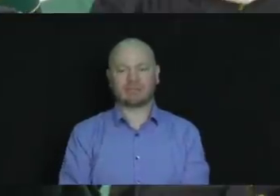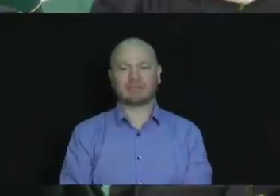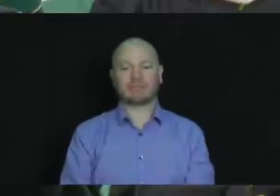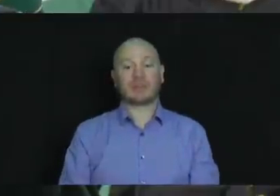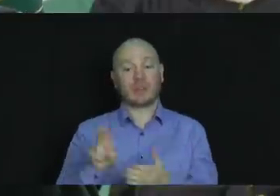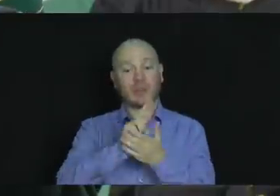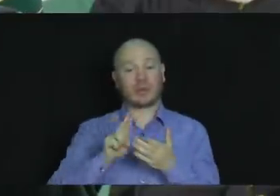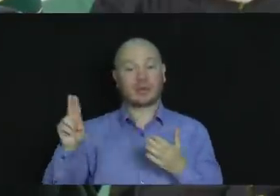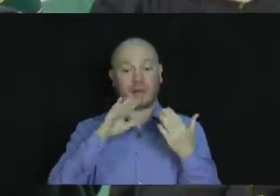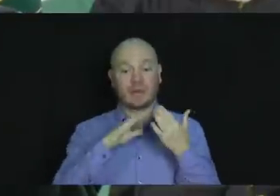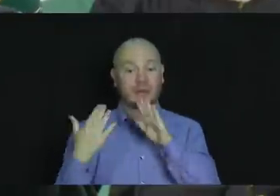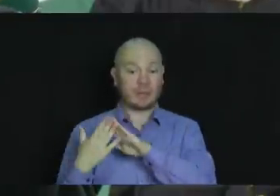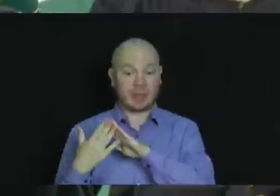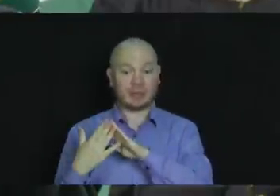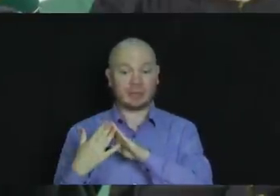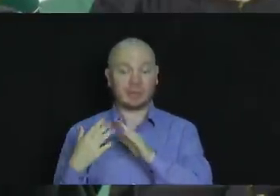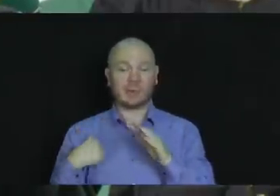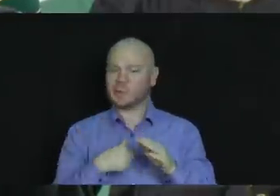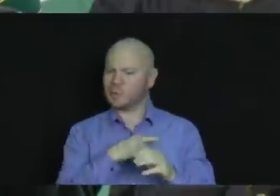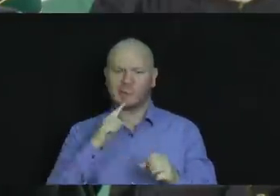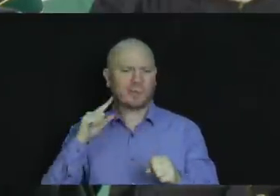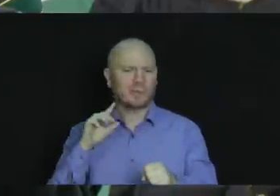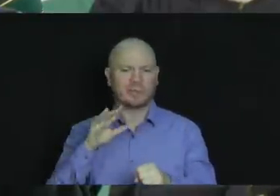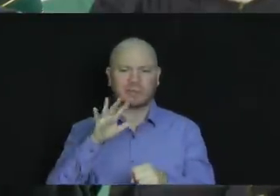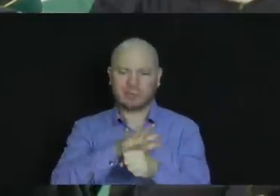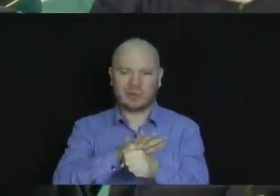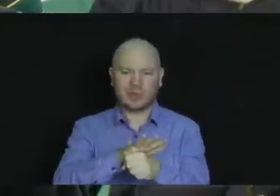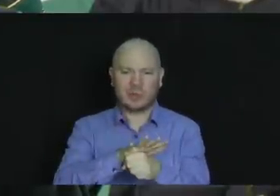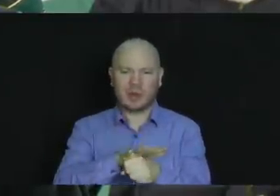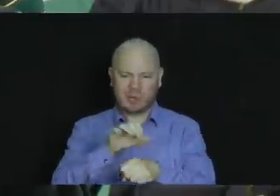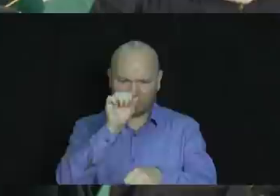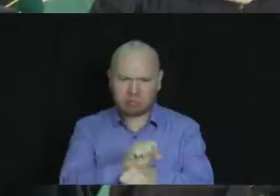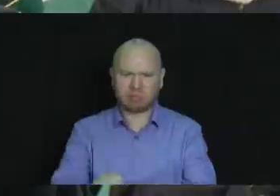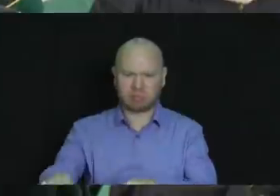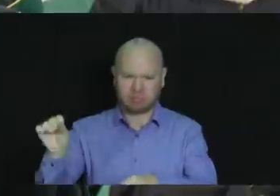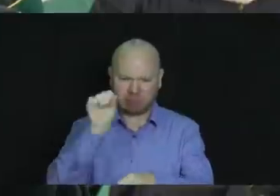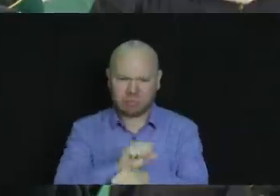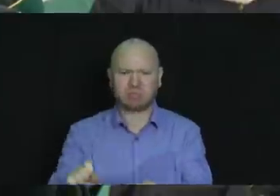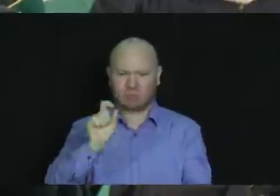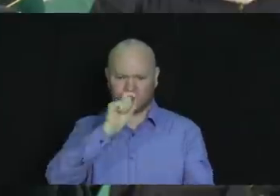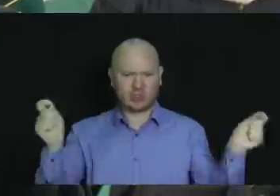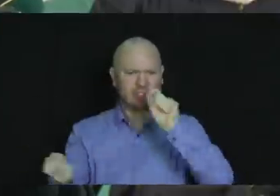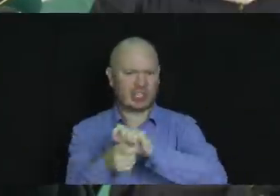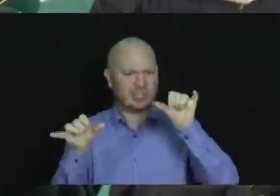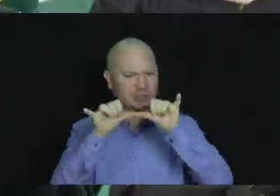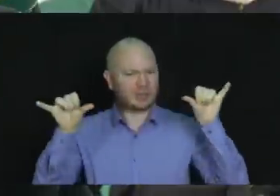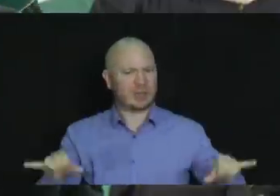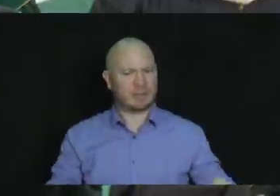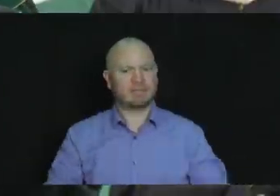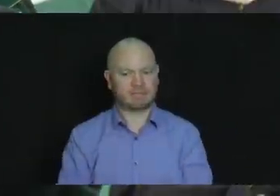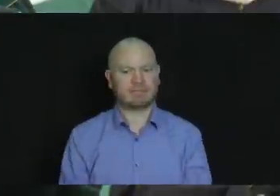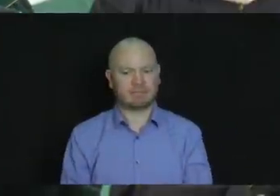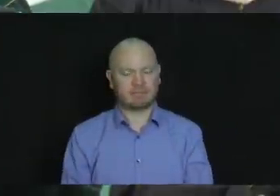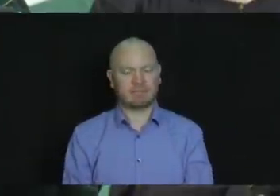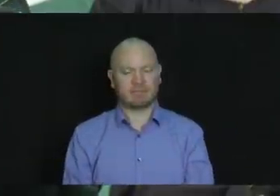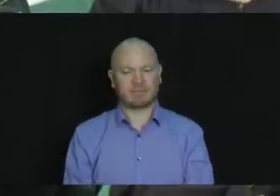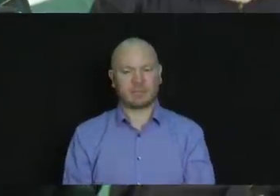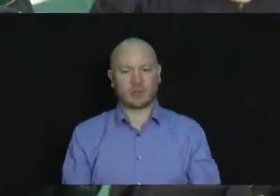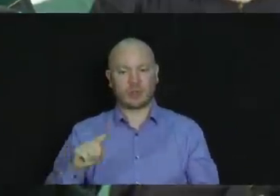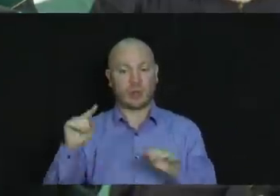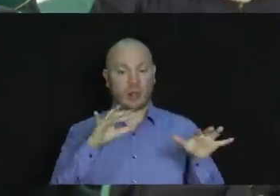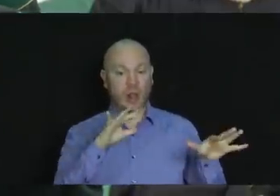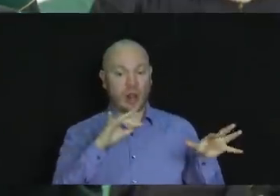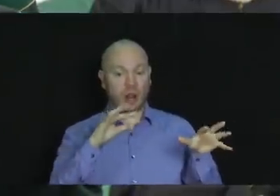is committed to doing the work, and there is much of it to do. So as you leave here, the world